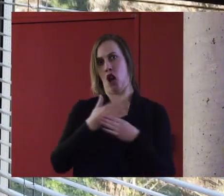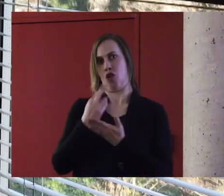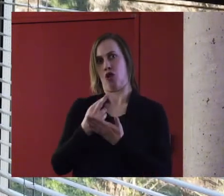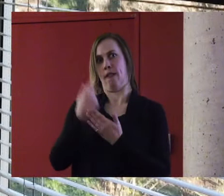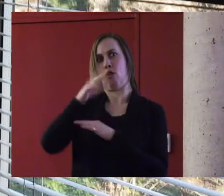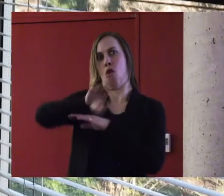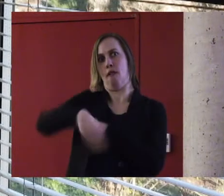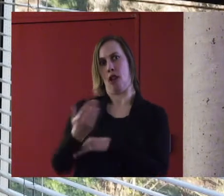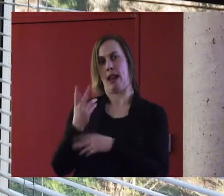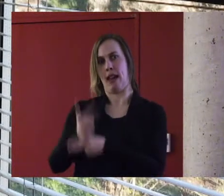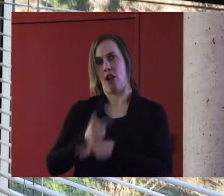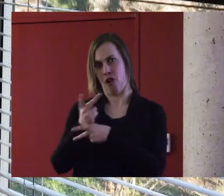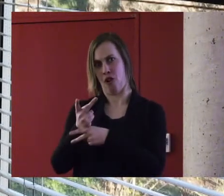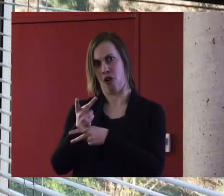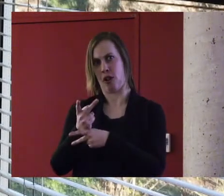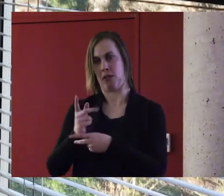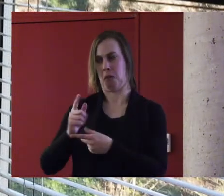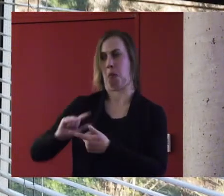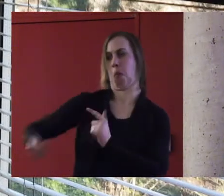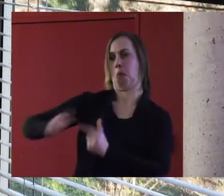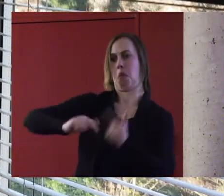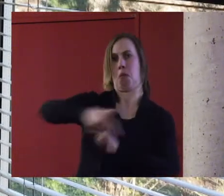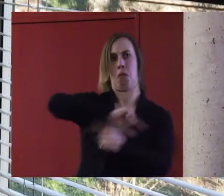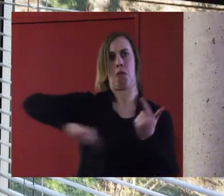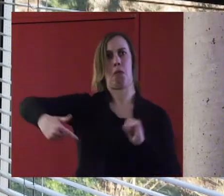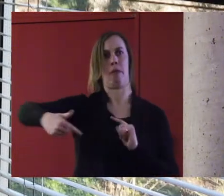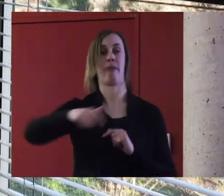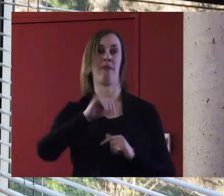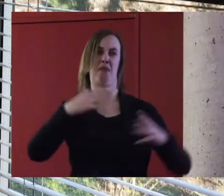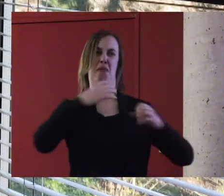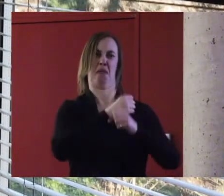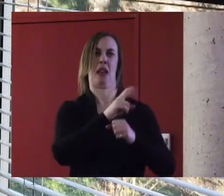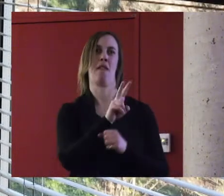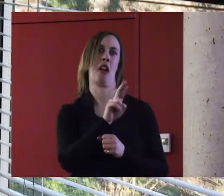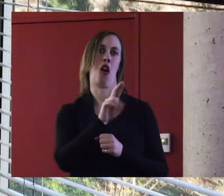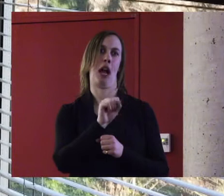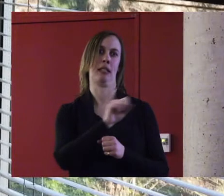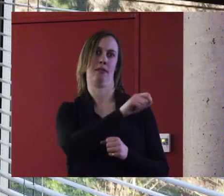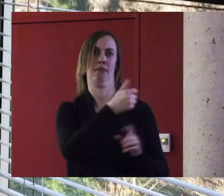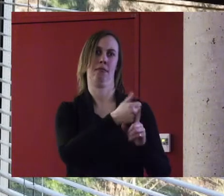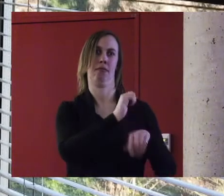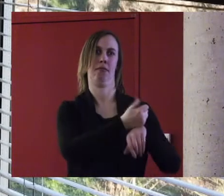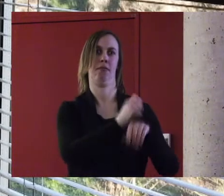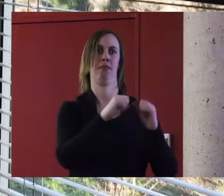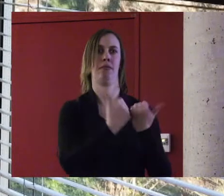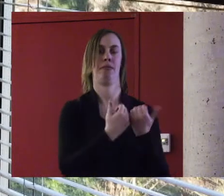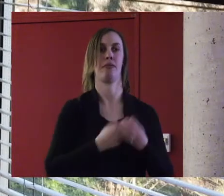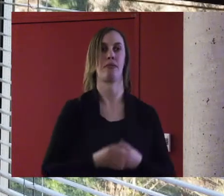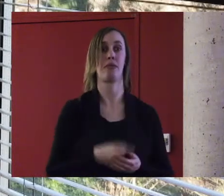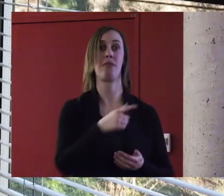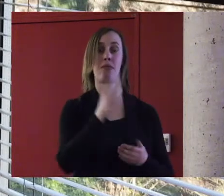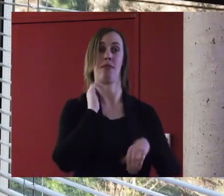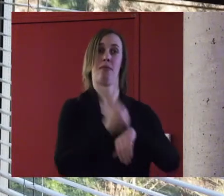in a staff room. VRS has developed a viable financial model in partnership with the federal, provincial,